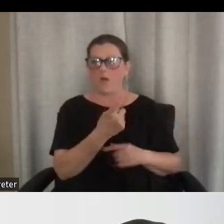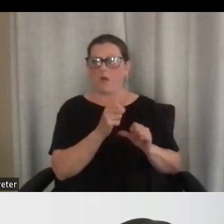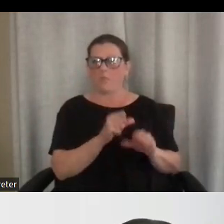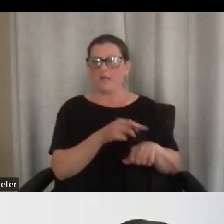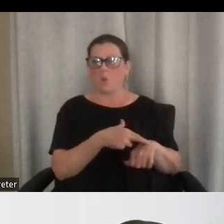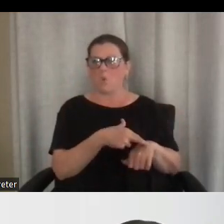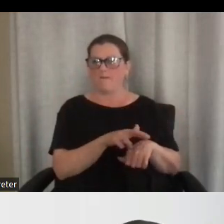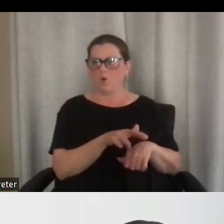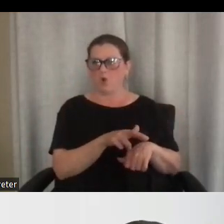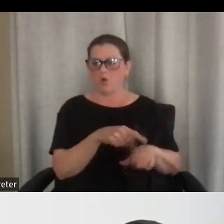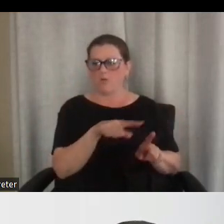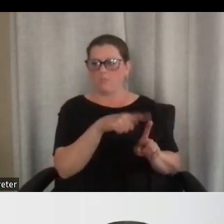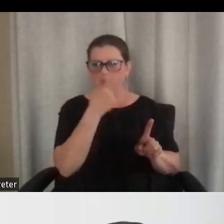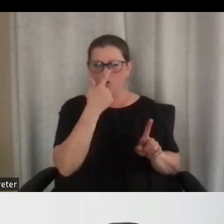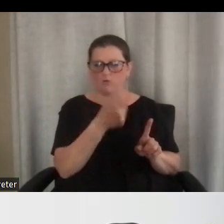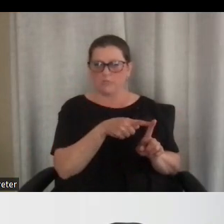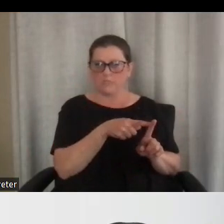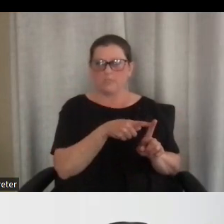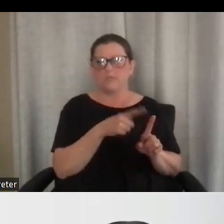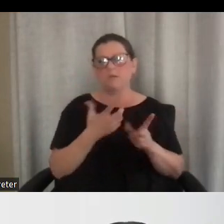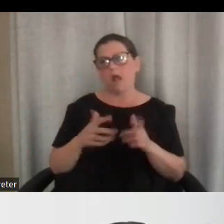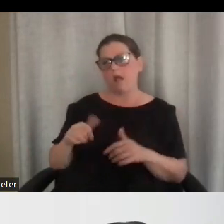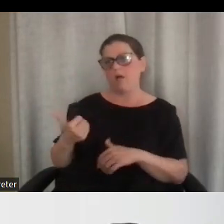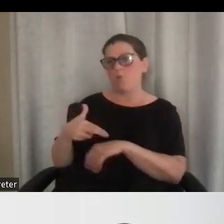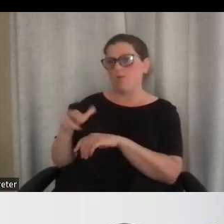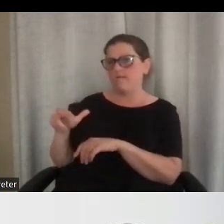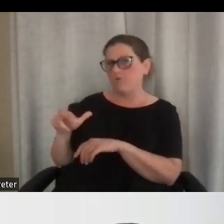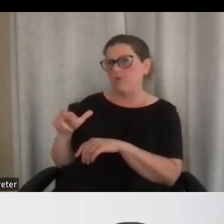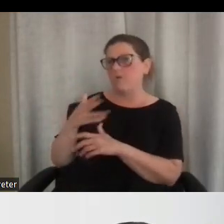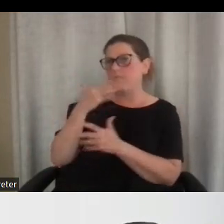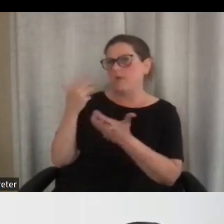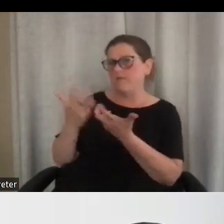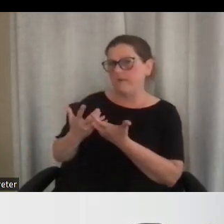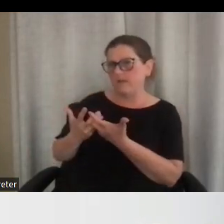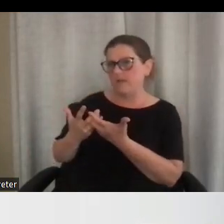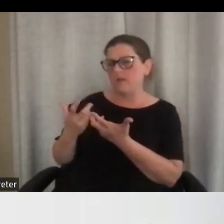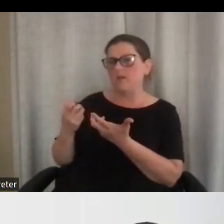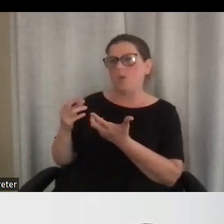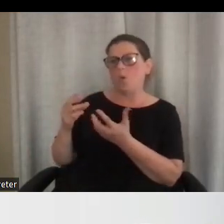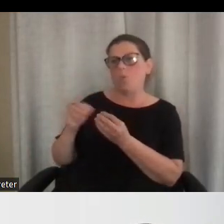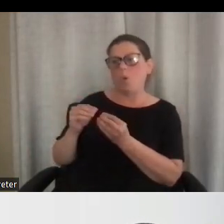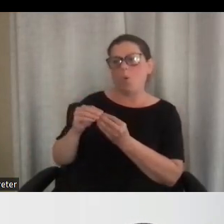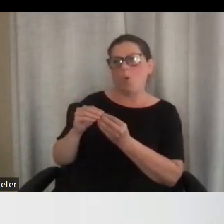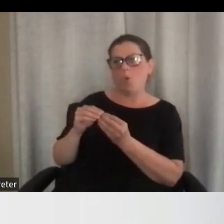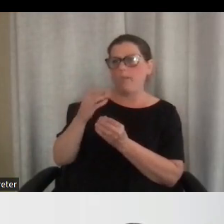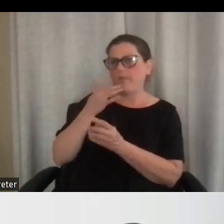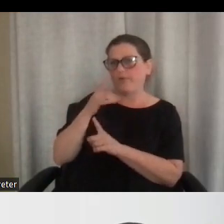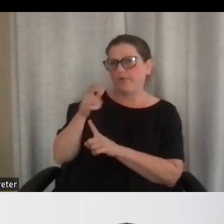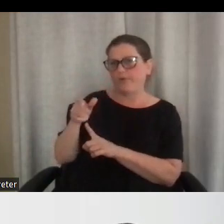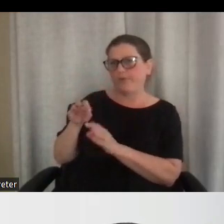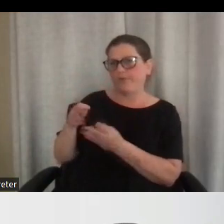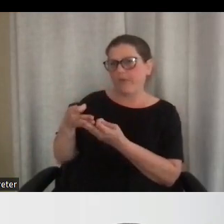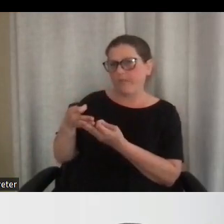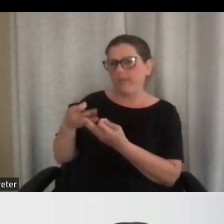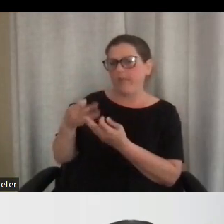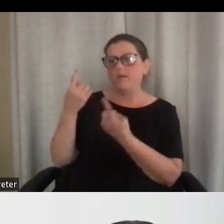a family is interested in. There might be other referrals that might be a better fit or more desired for the family. And when we're thinking about these